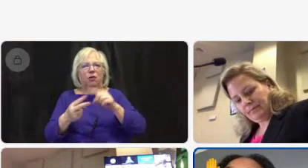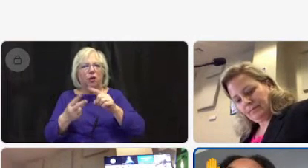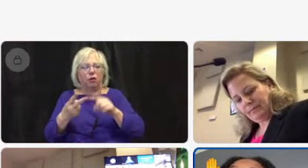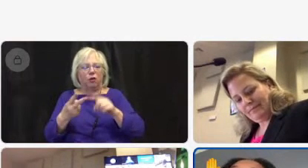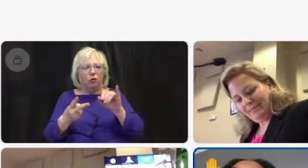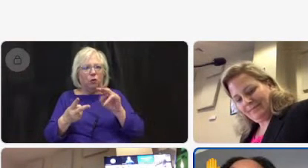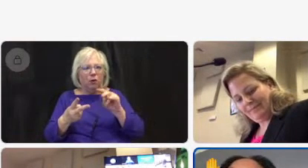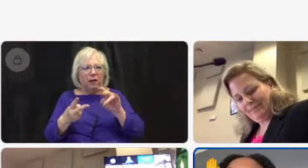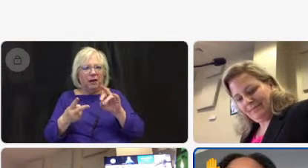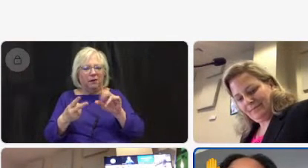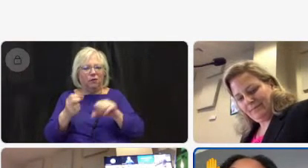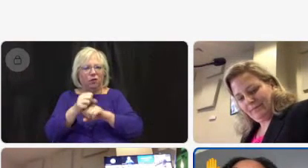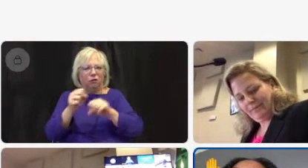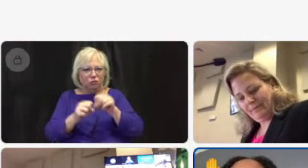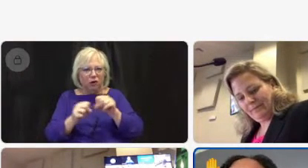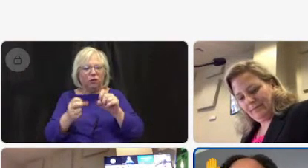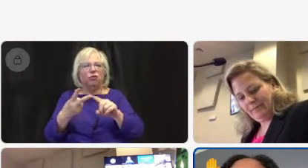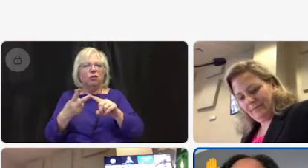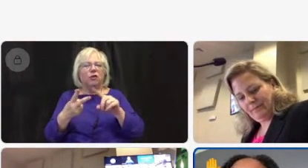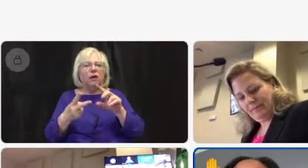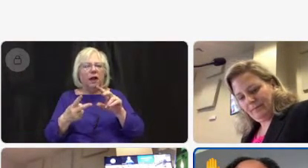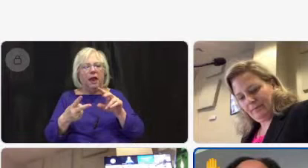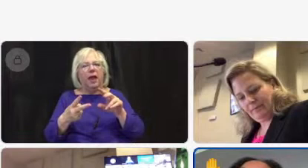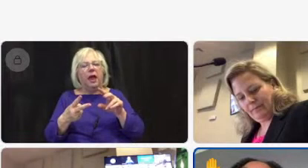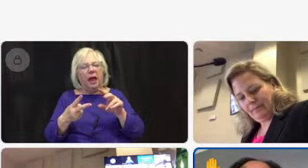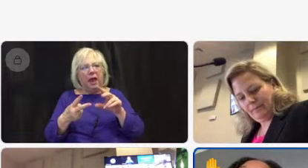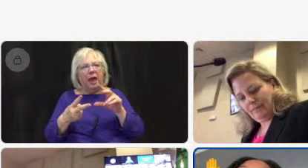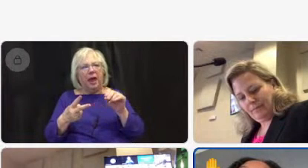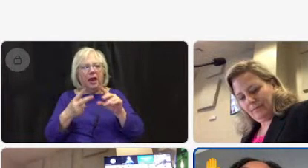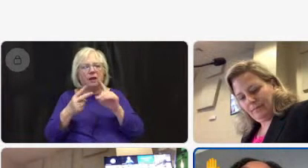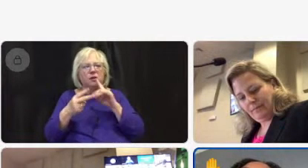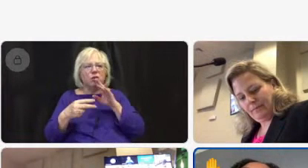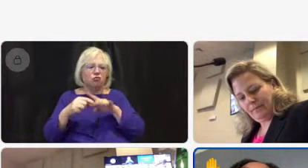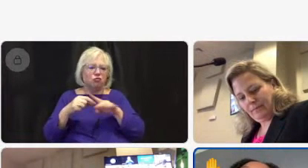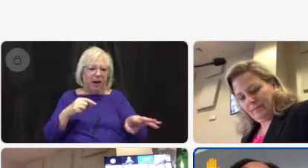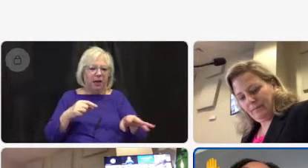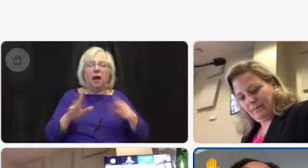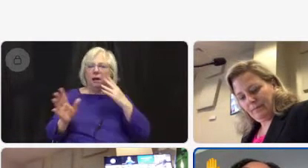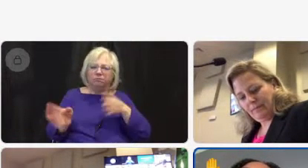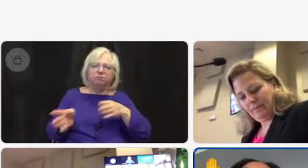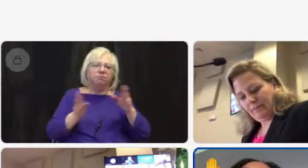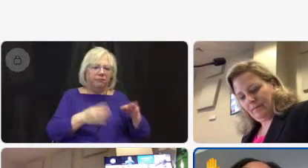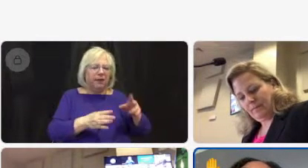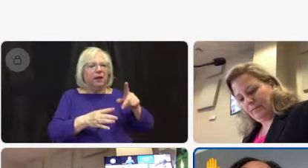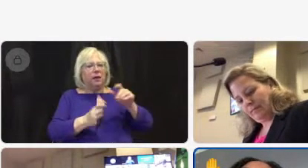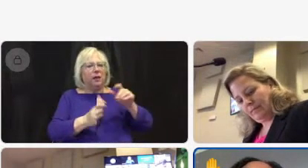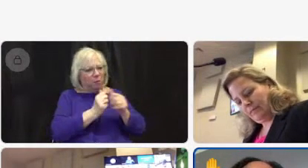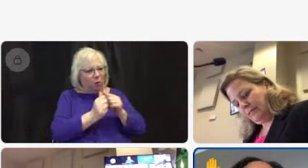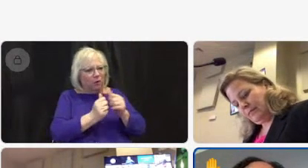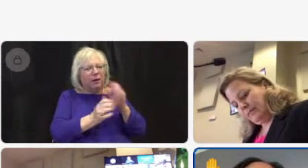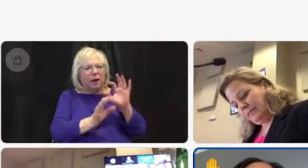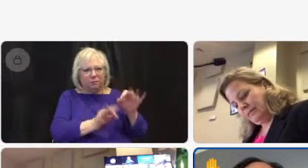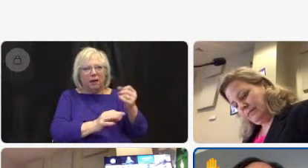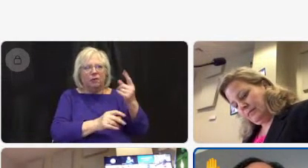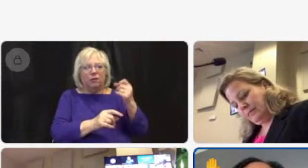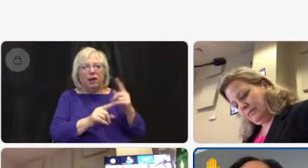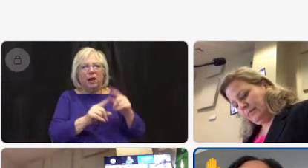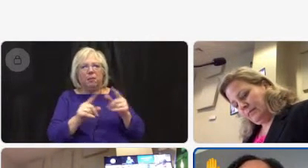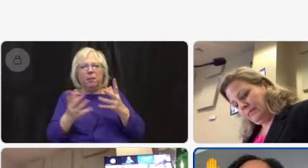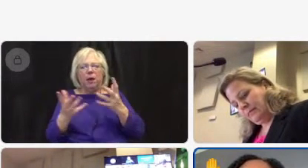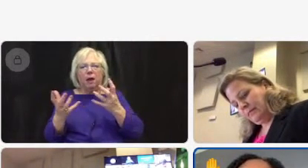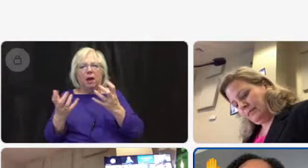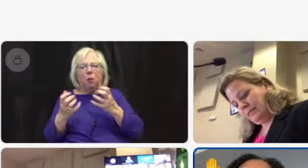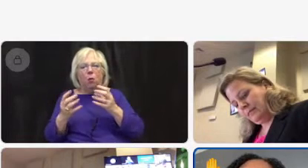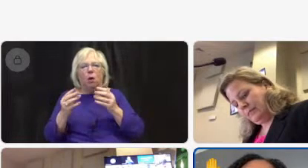addition to what you have, the sports complex and all that, I'm for it. But I don't want to lose focus on more funds going towards the